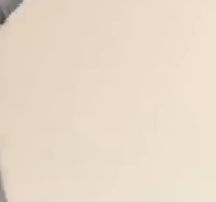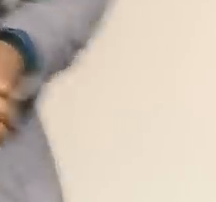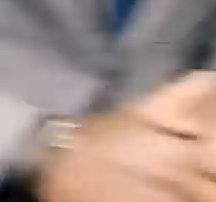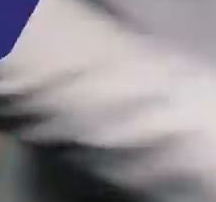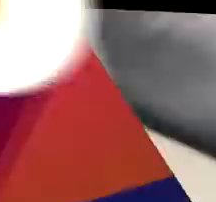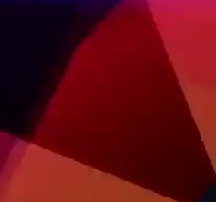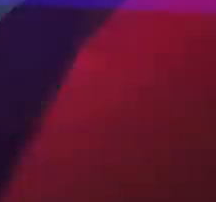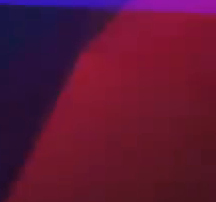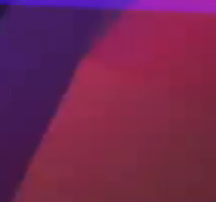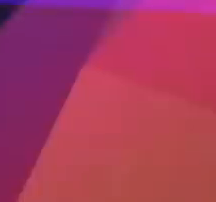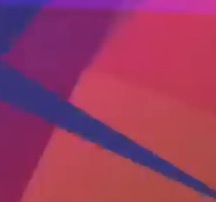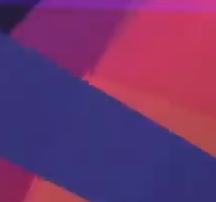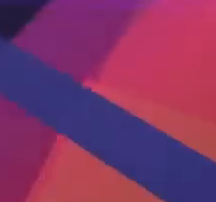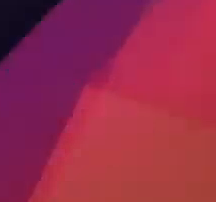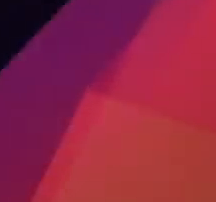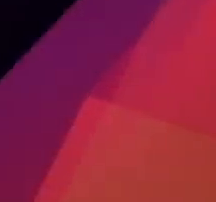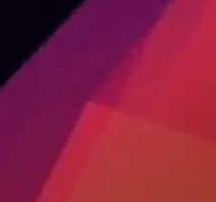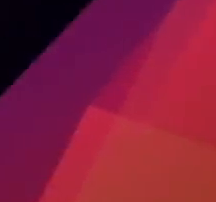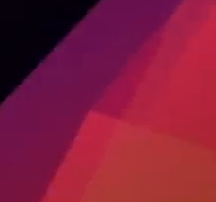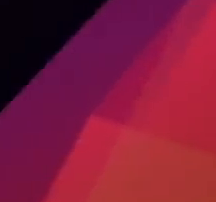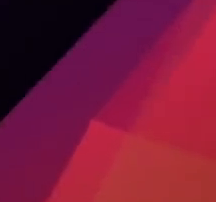worship.